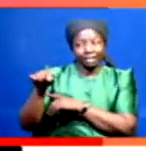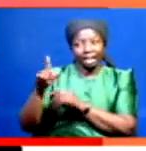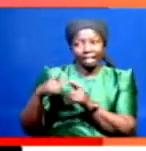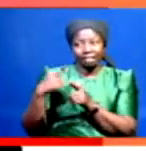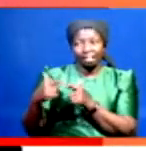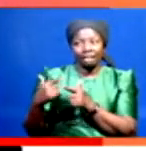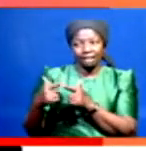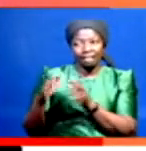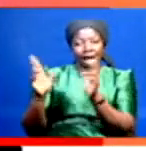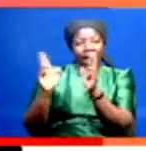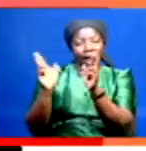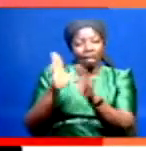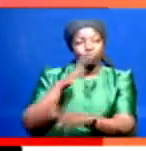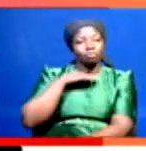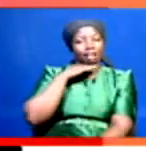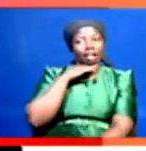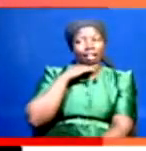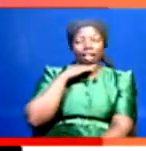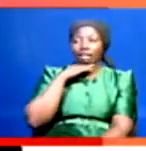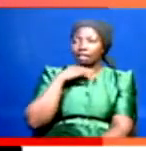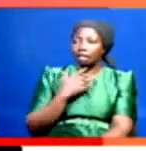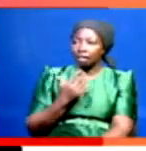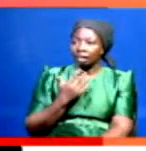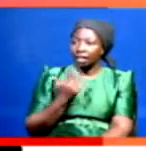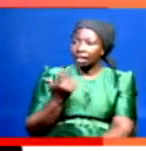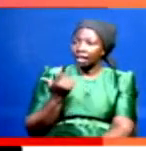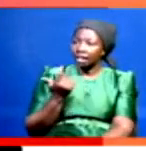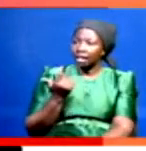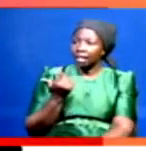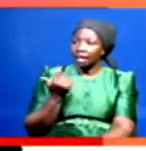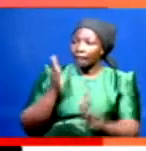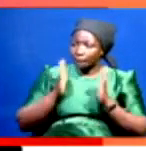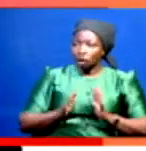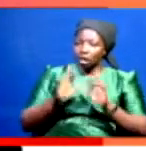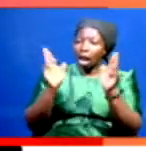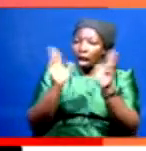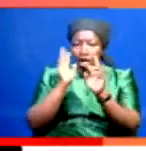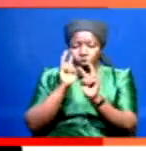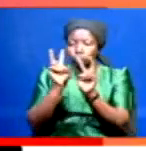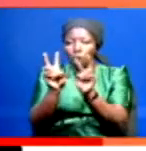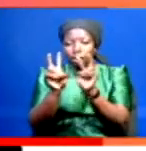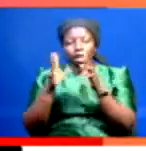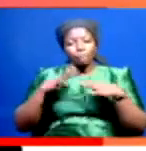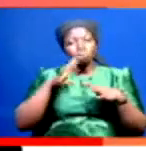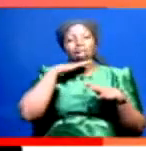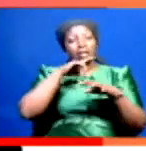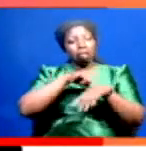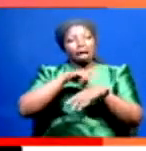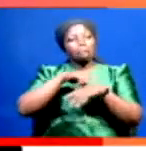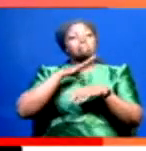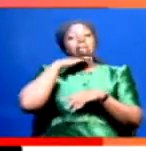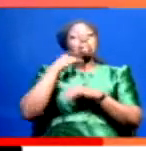they are ready to die, and somebody is ready to witness people die. When death comes in, that is occultic,